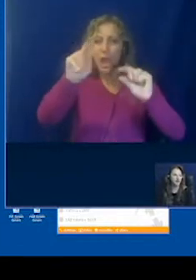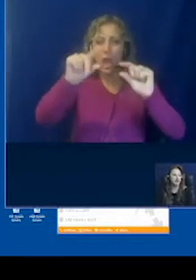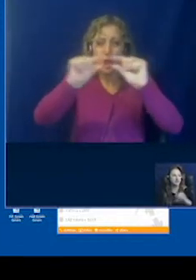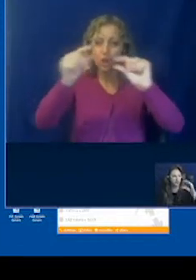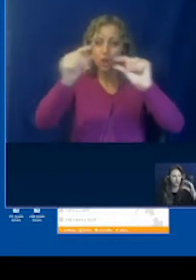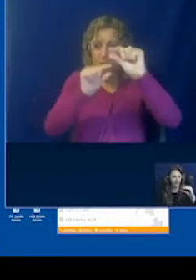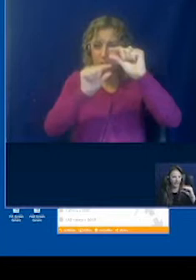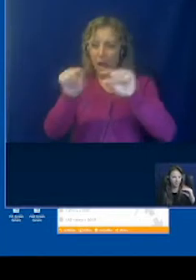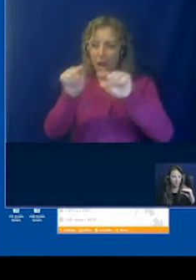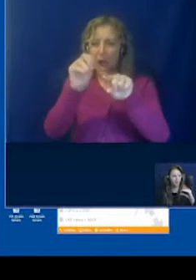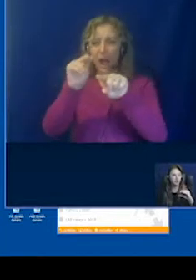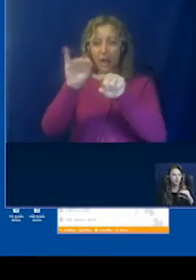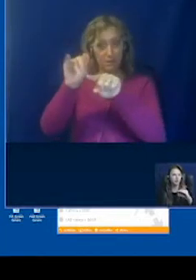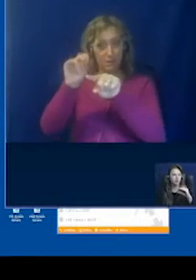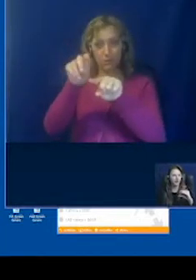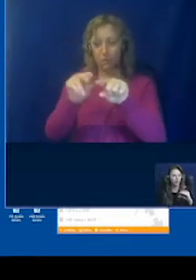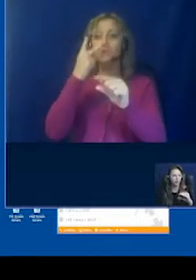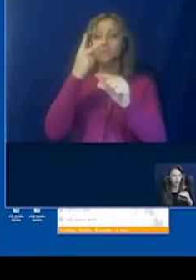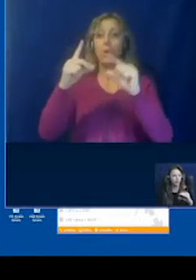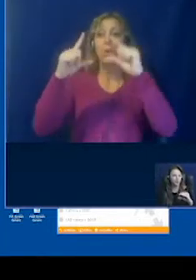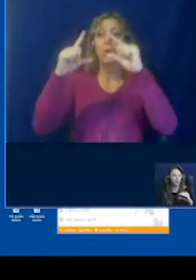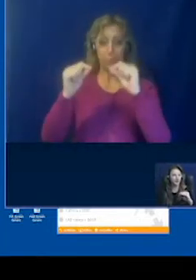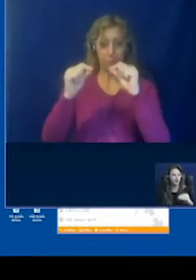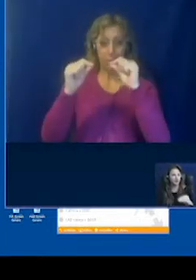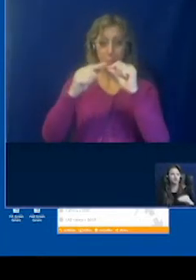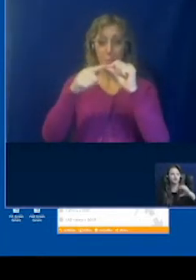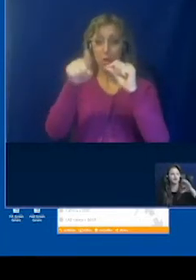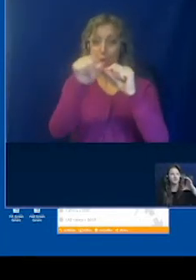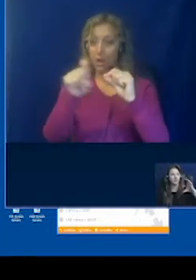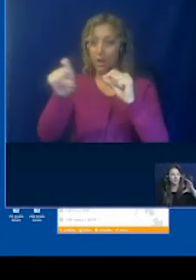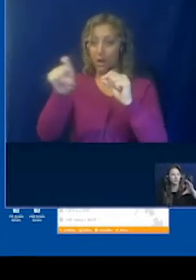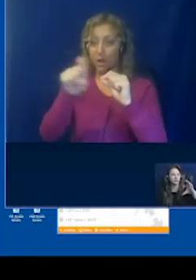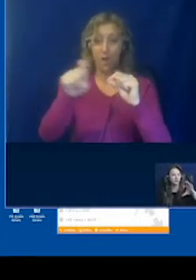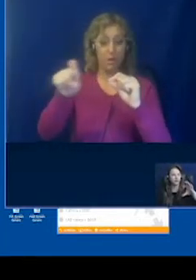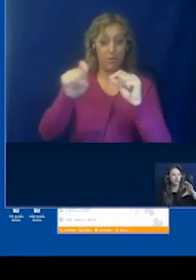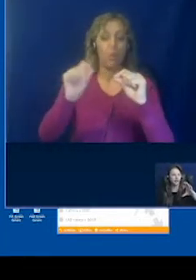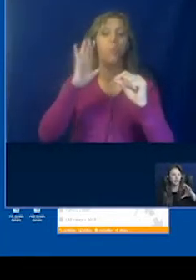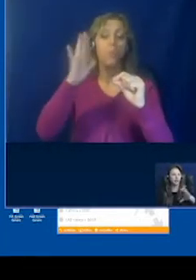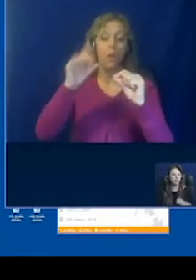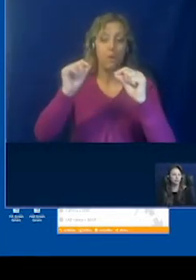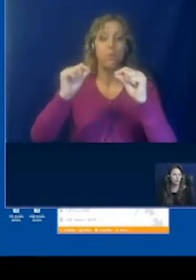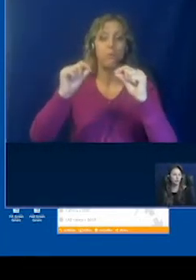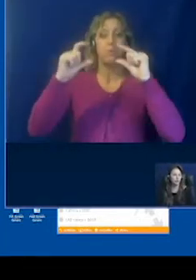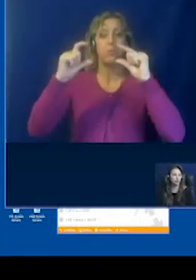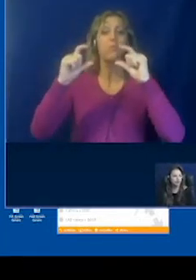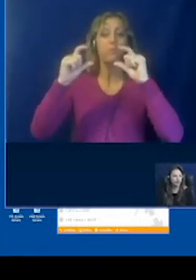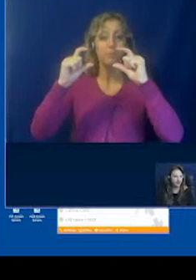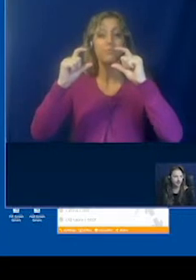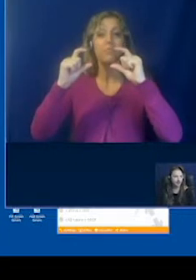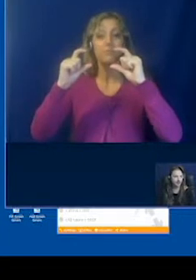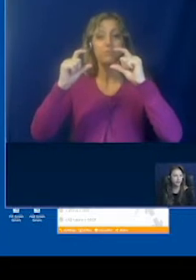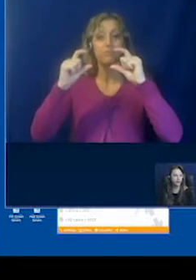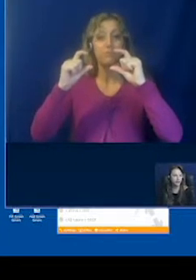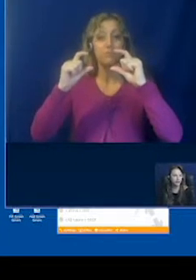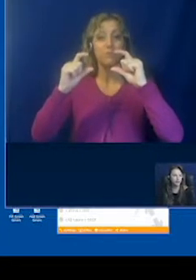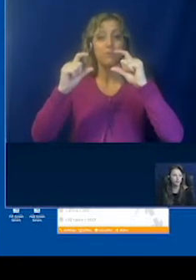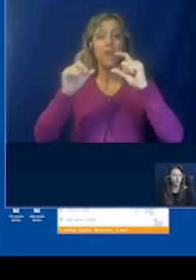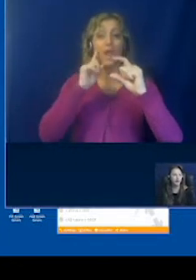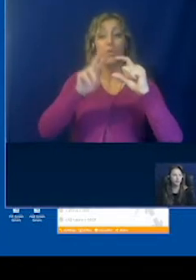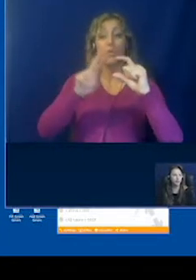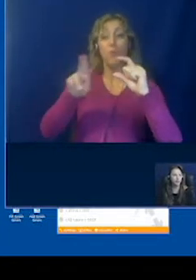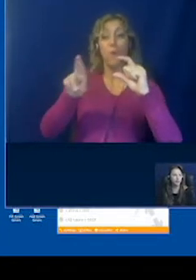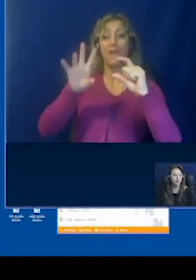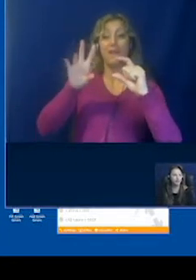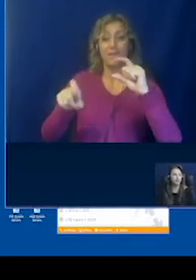that it's collapsed. But when you mouse over it, it will expand. And if you right click on it, there is where